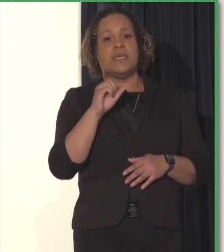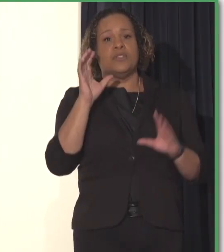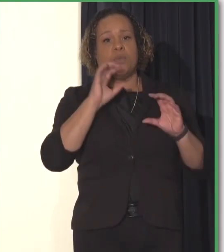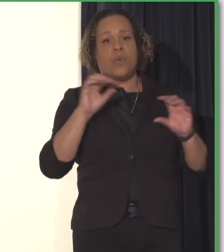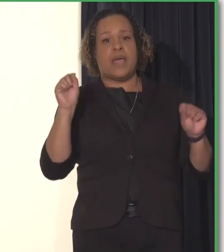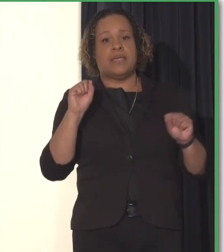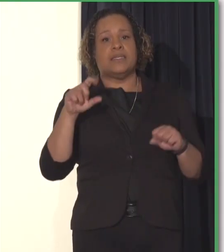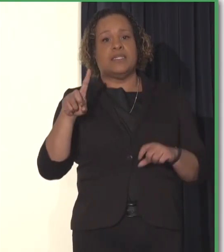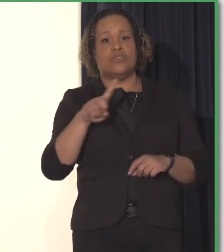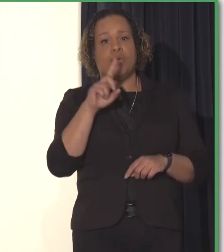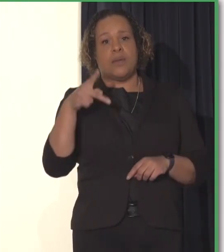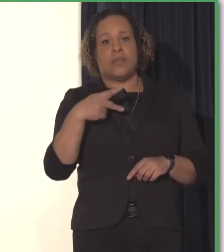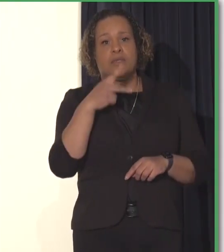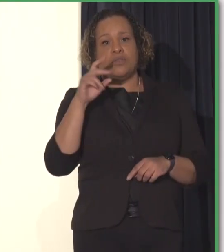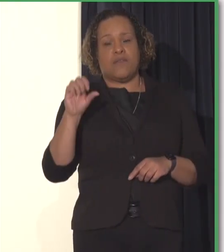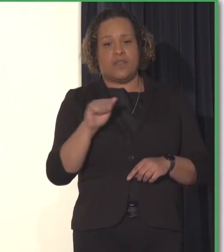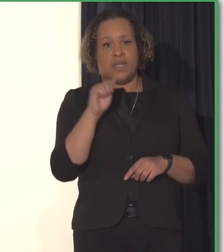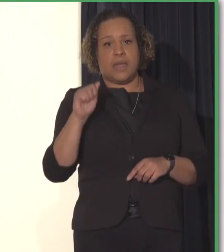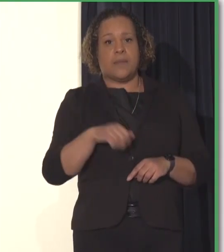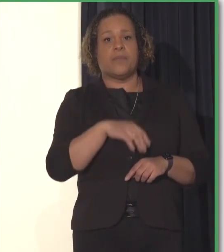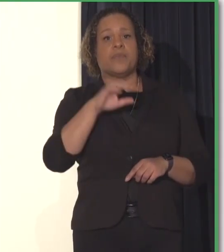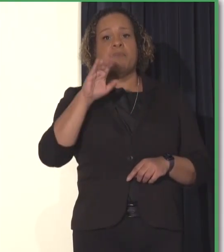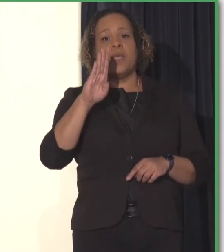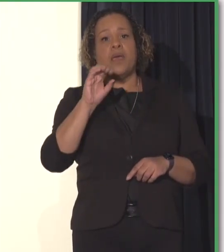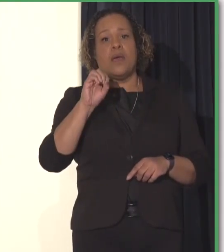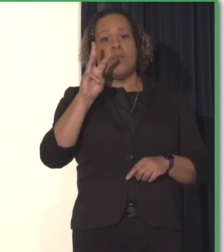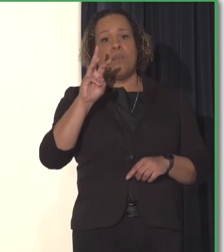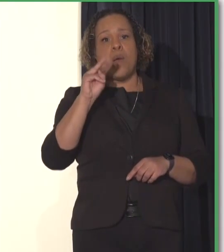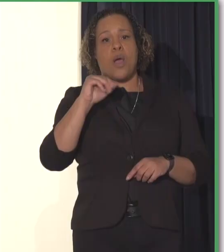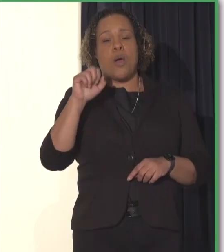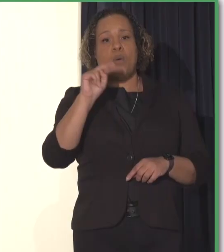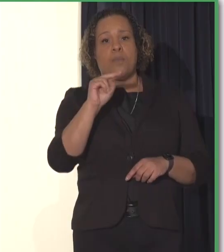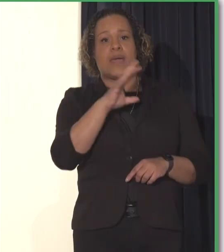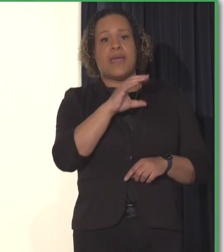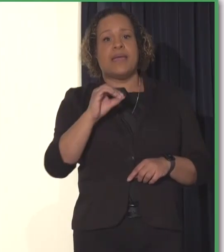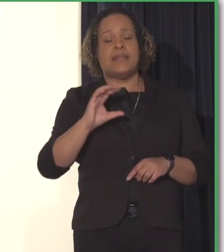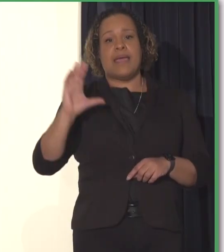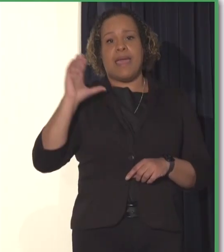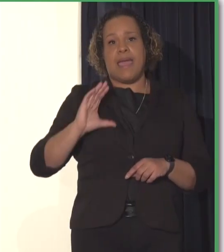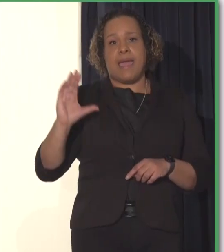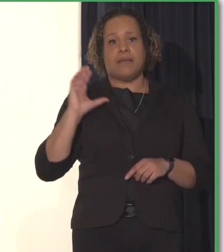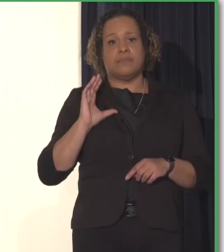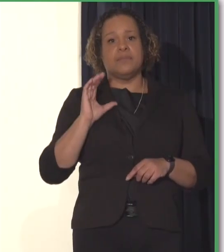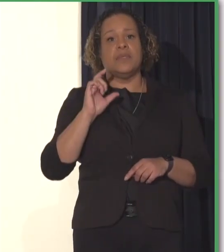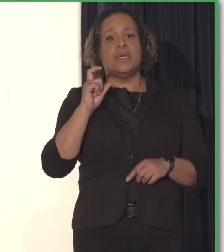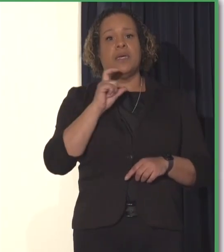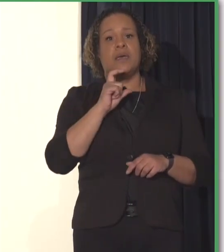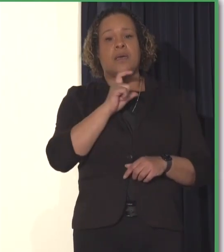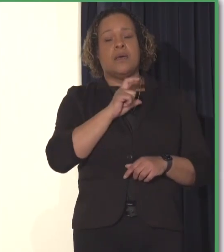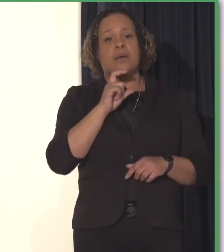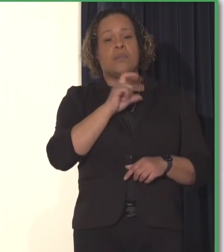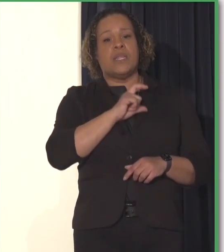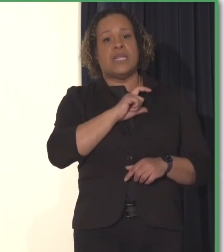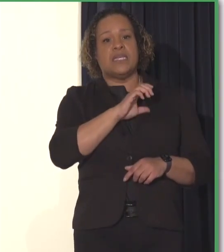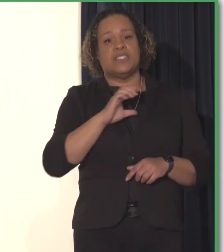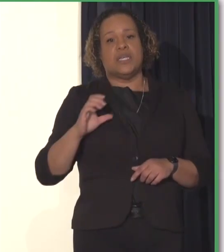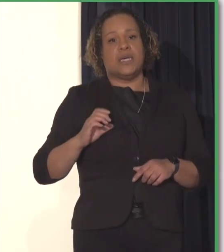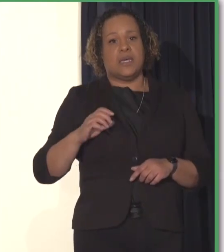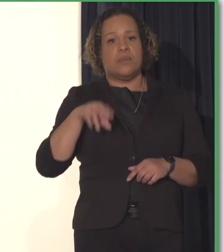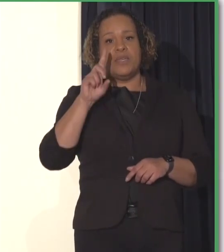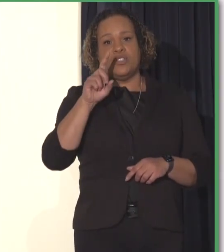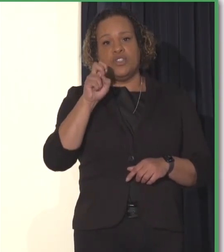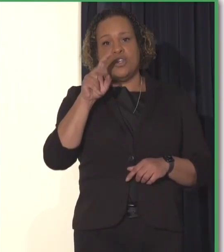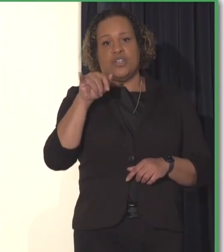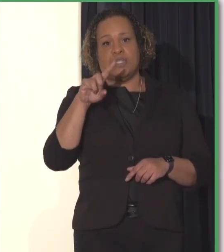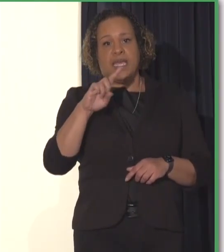America. Scotty Bowman, and former Detroit Police Commissioner William Davis. Those are all signed in at this time, sir.